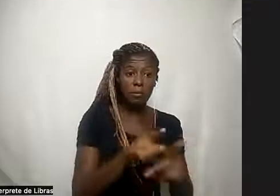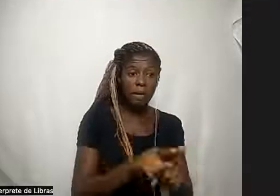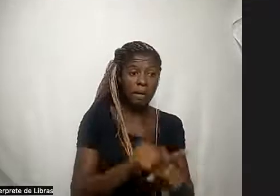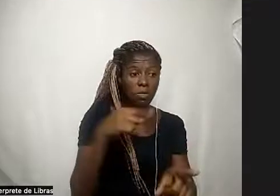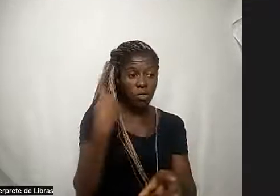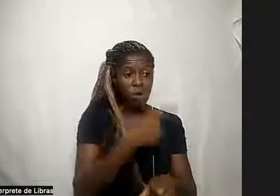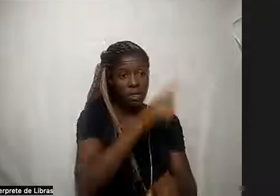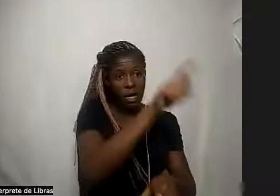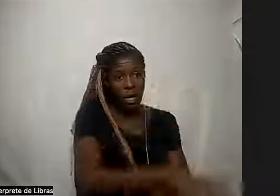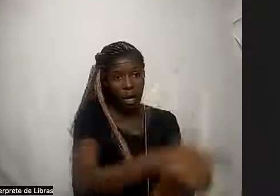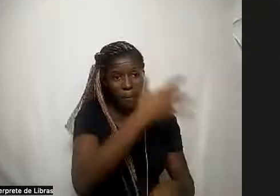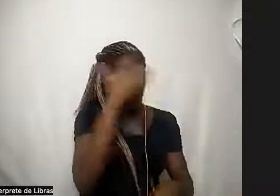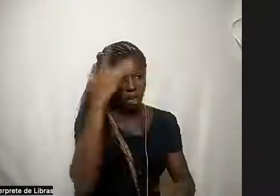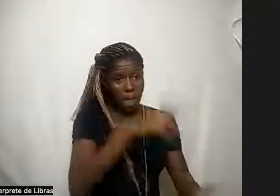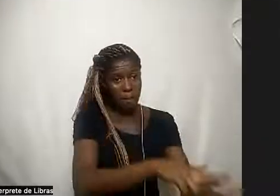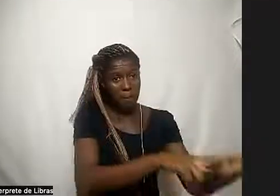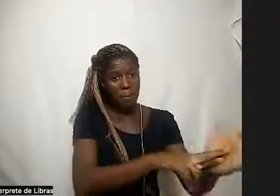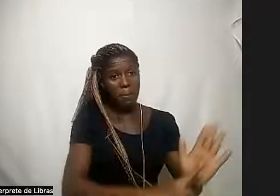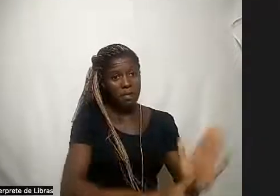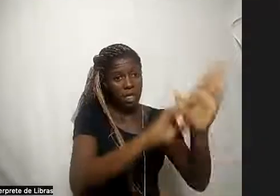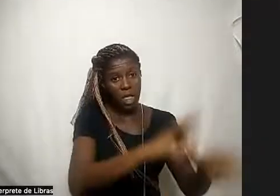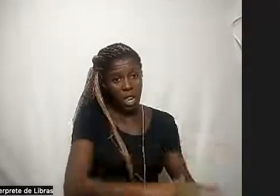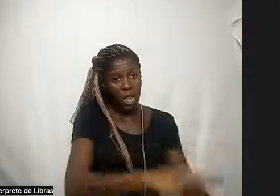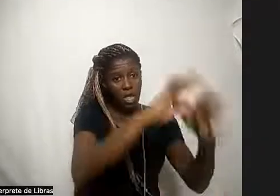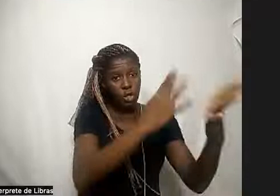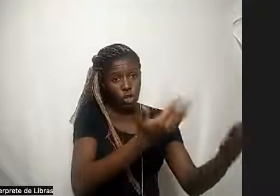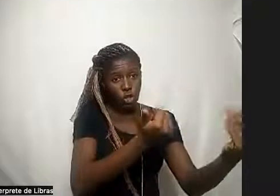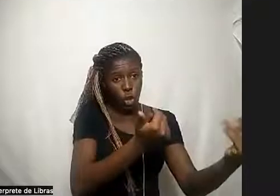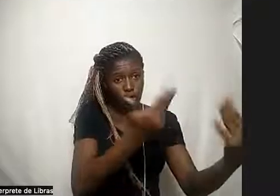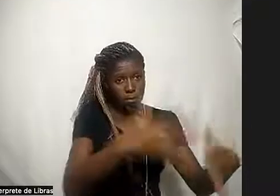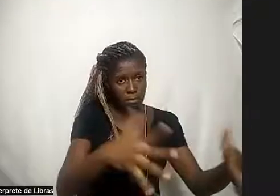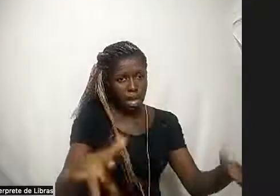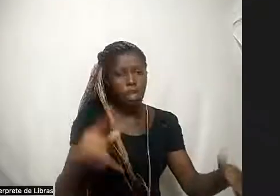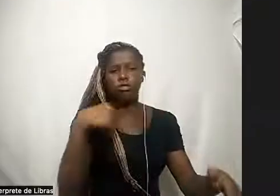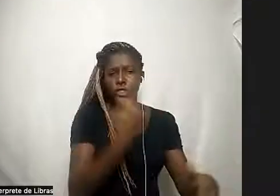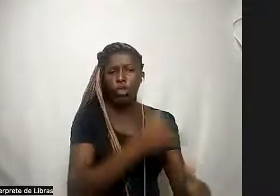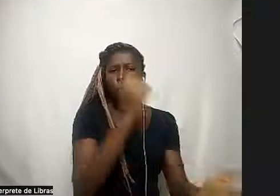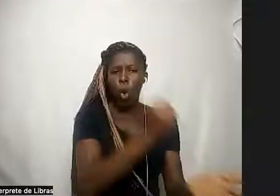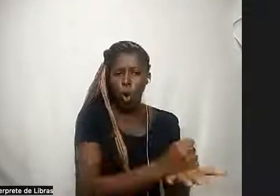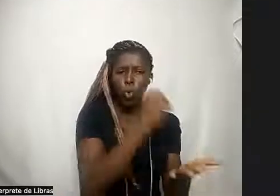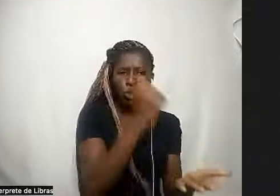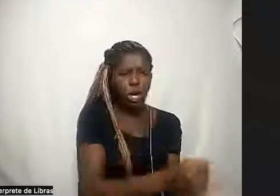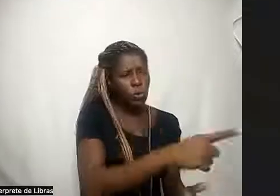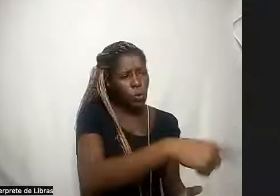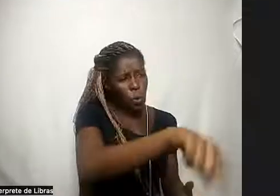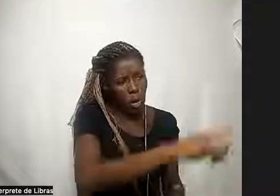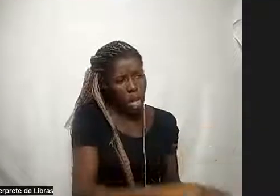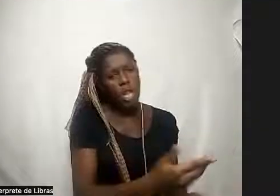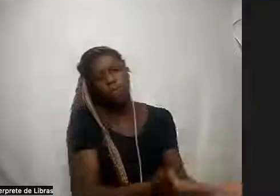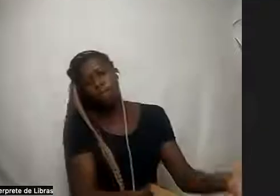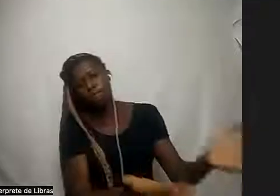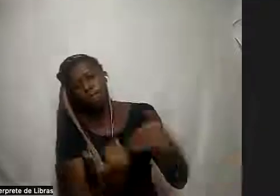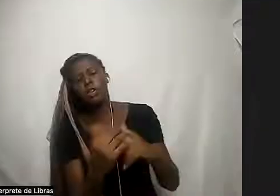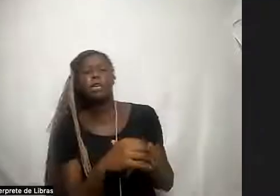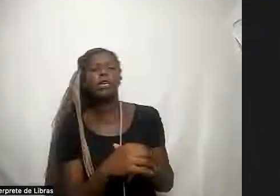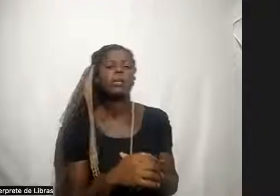So we're trying to involve the people from Jovem Mar directly by hiring